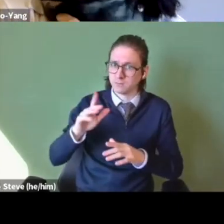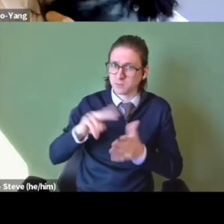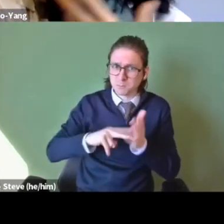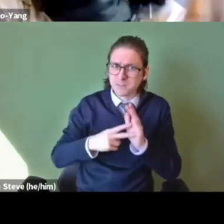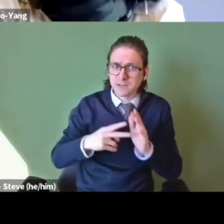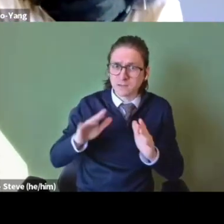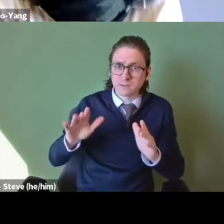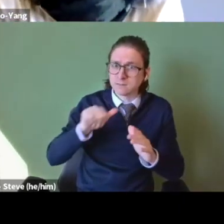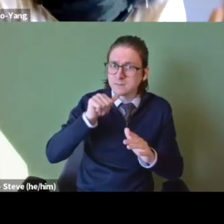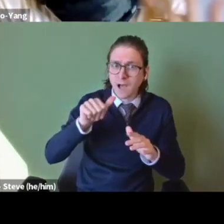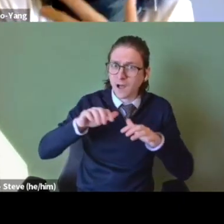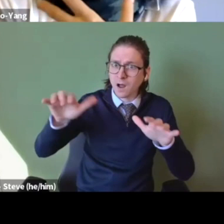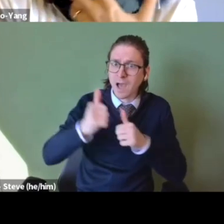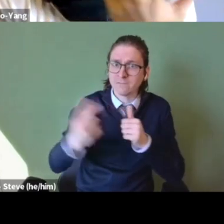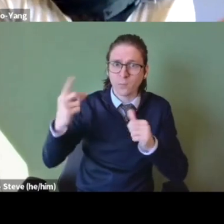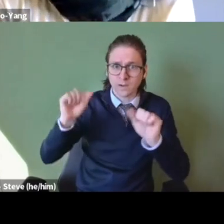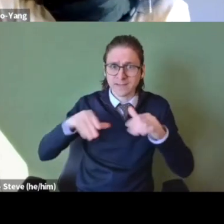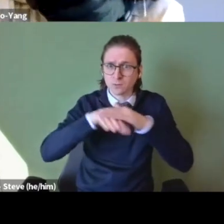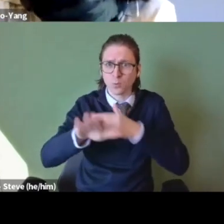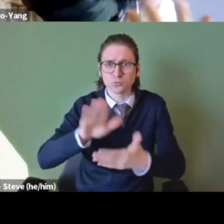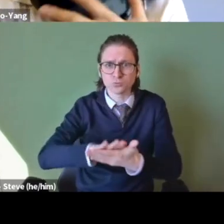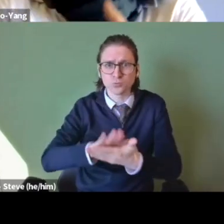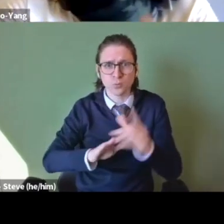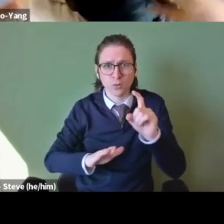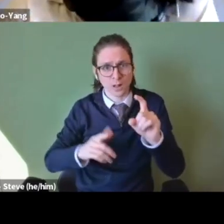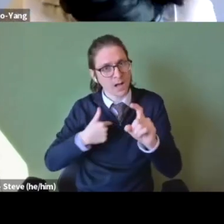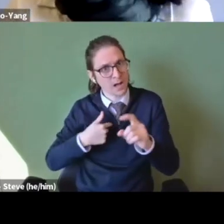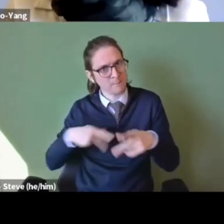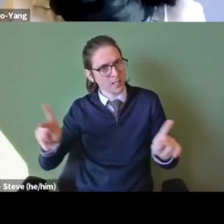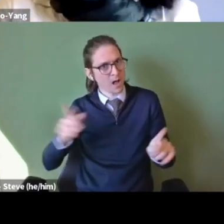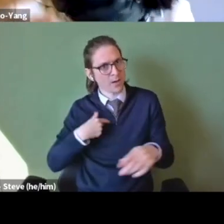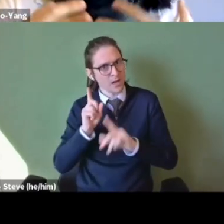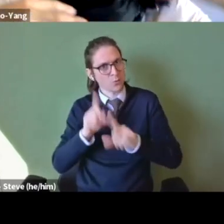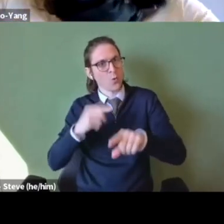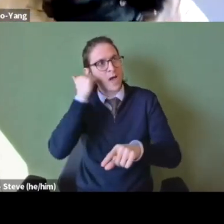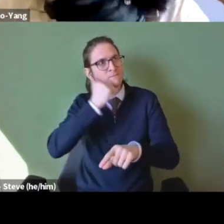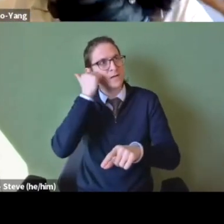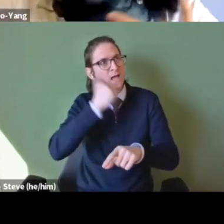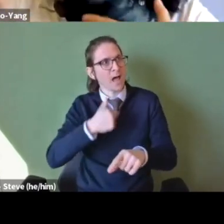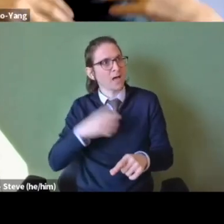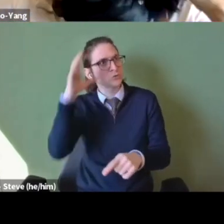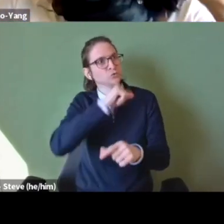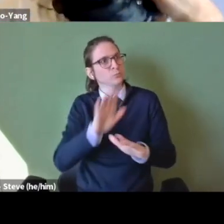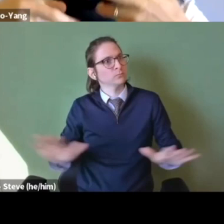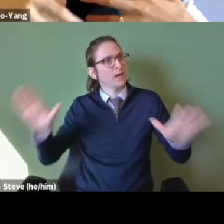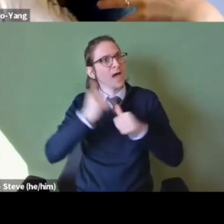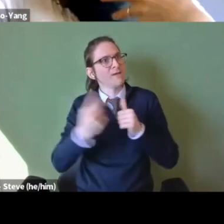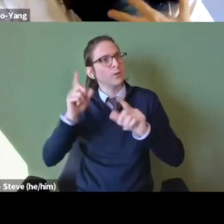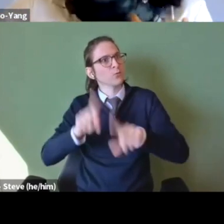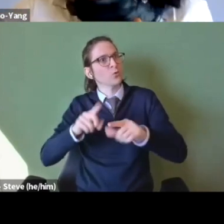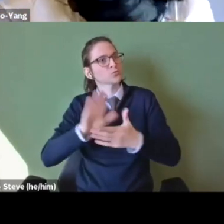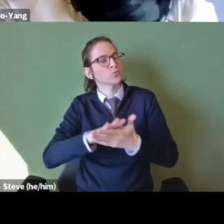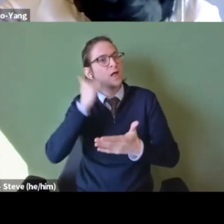school every day and I just took it for granted, but well, that's not right. And then they go on from there. That kind of sort